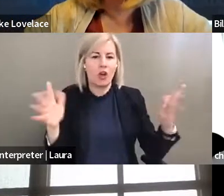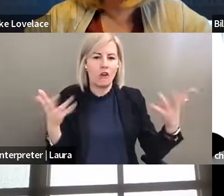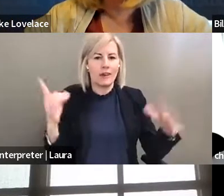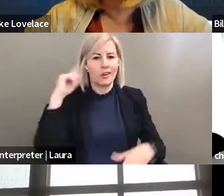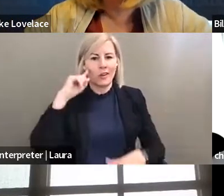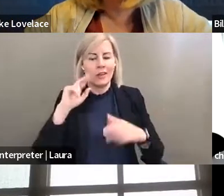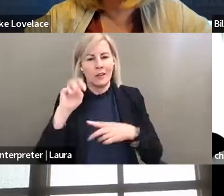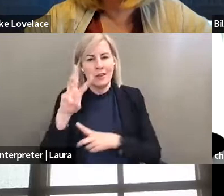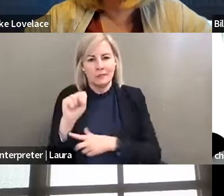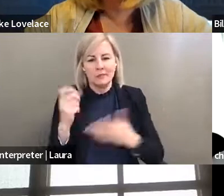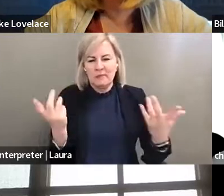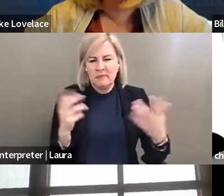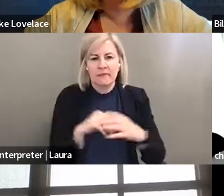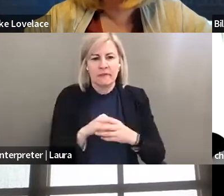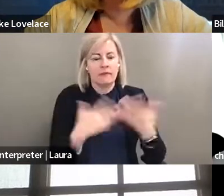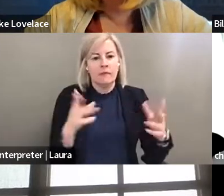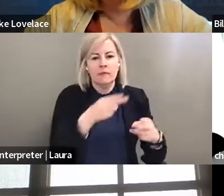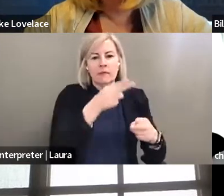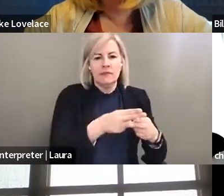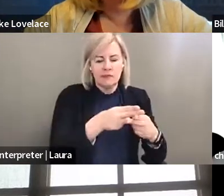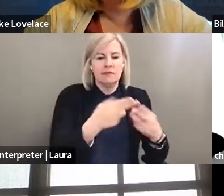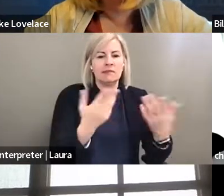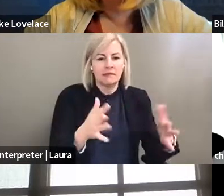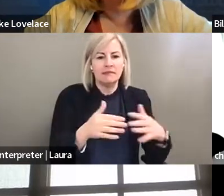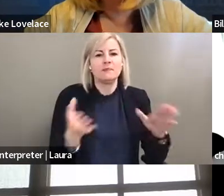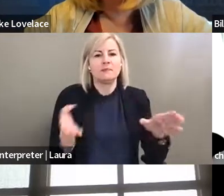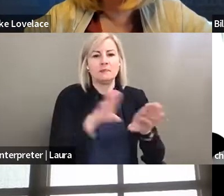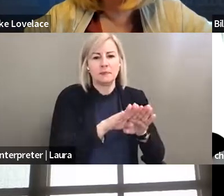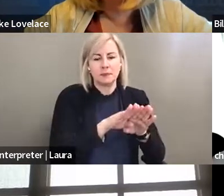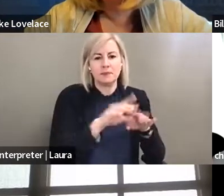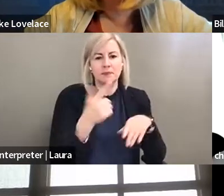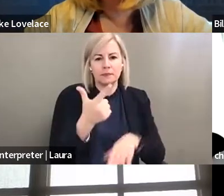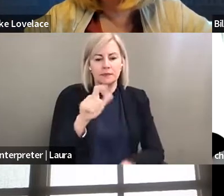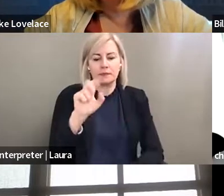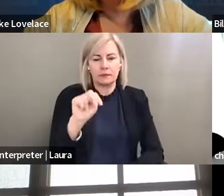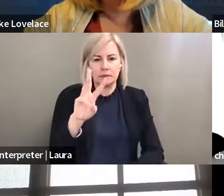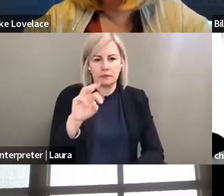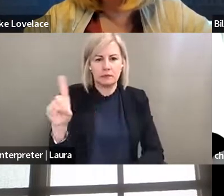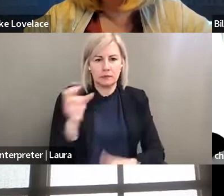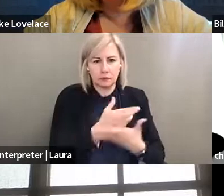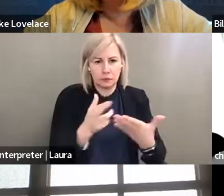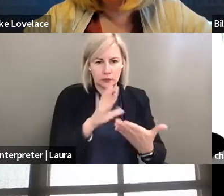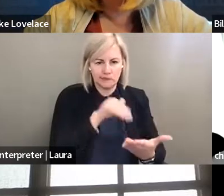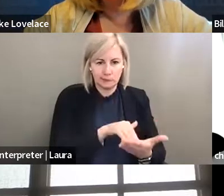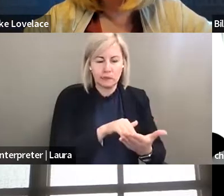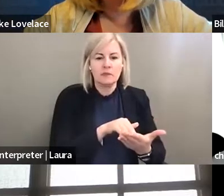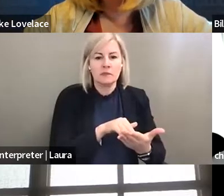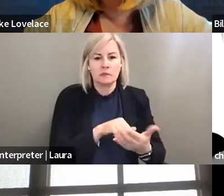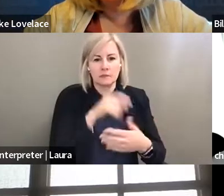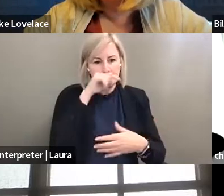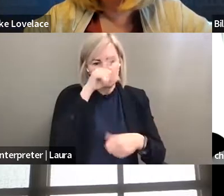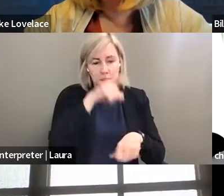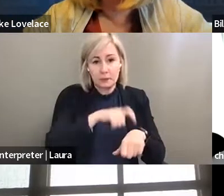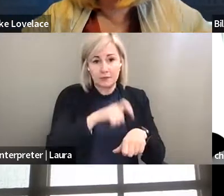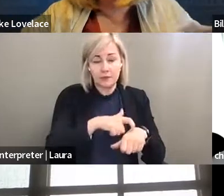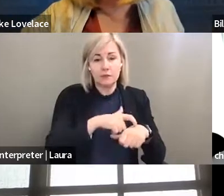news already. And we mentioned it already today as well, the closing of Glenwood Resource Center. As you can see by the timeline, this is going